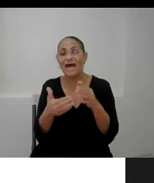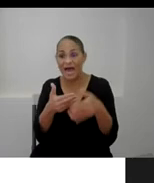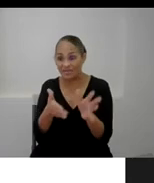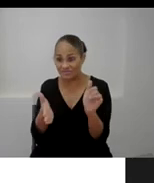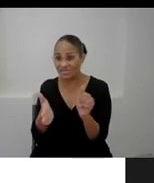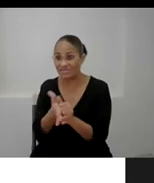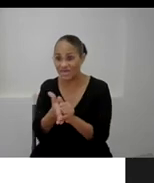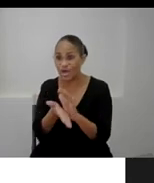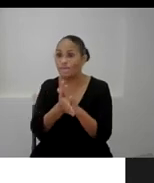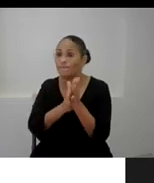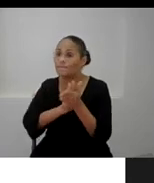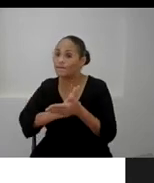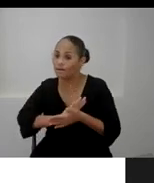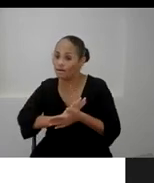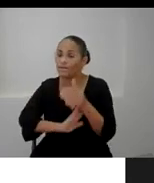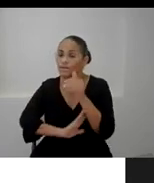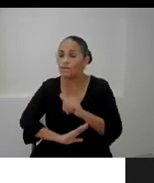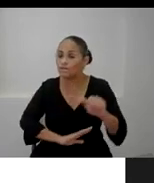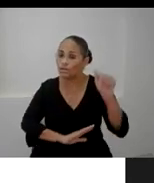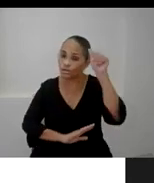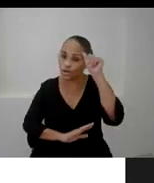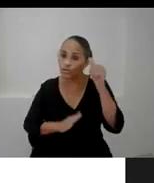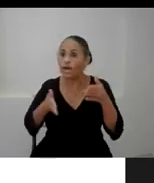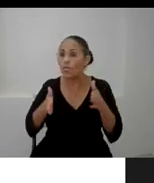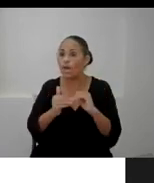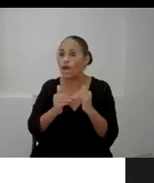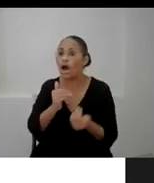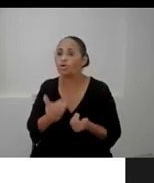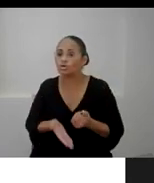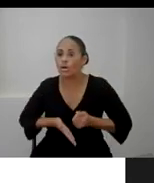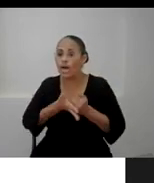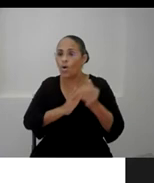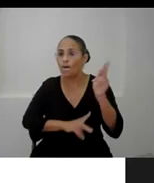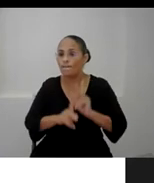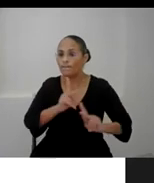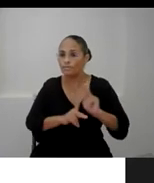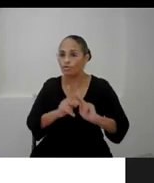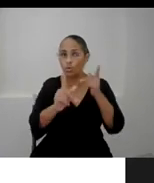choices into goal setting and ways to help people to achieve those goals.